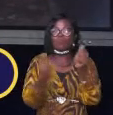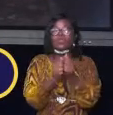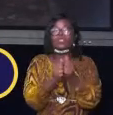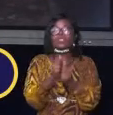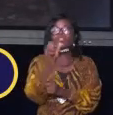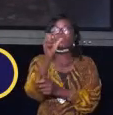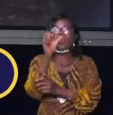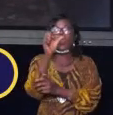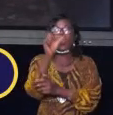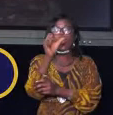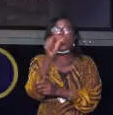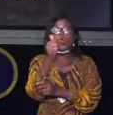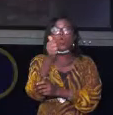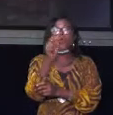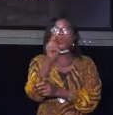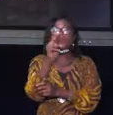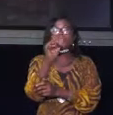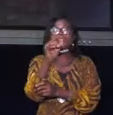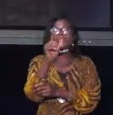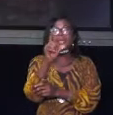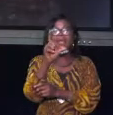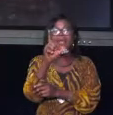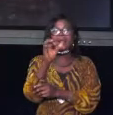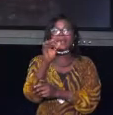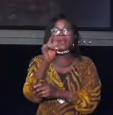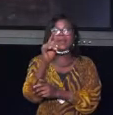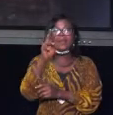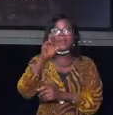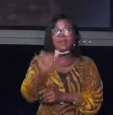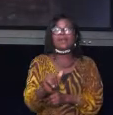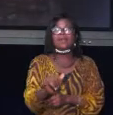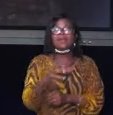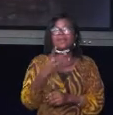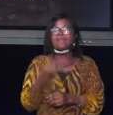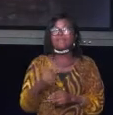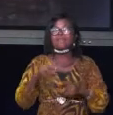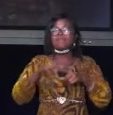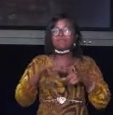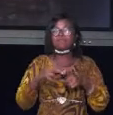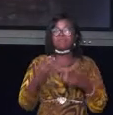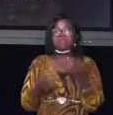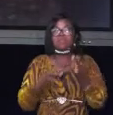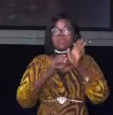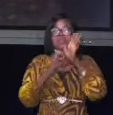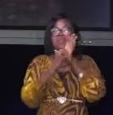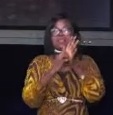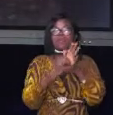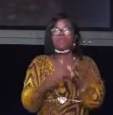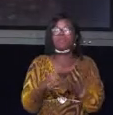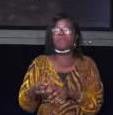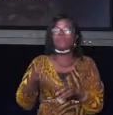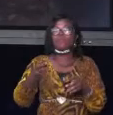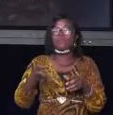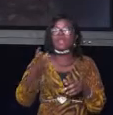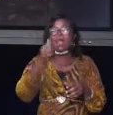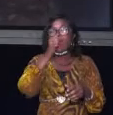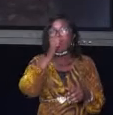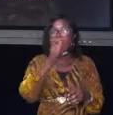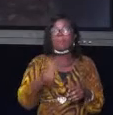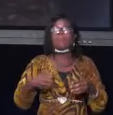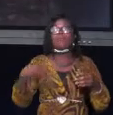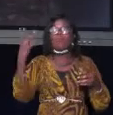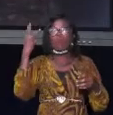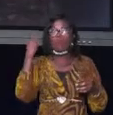verbs. Remember, we talked about auxiliary verbs. They are verbs like am, was, has,